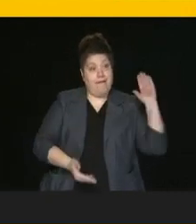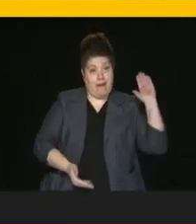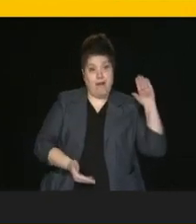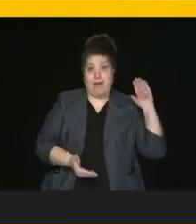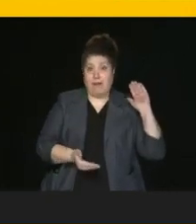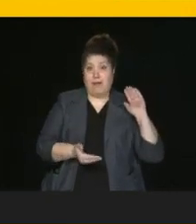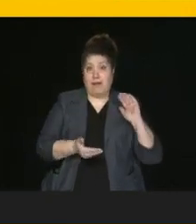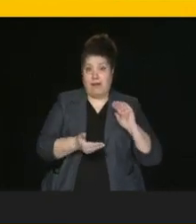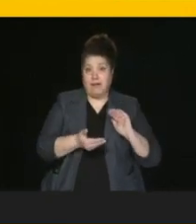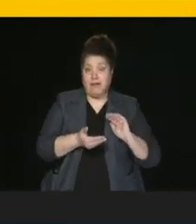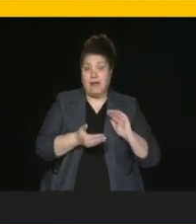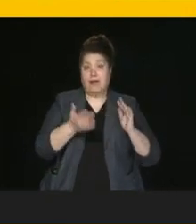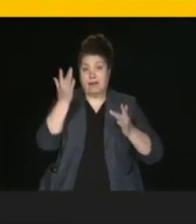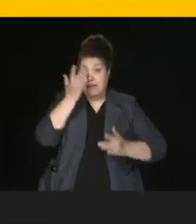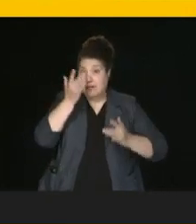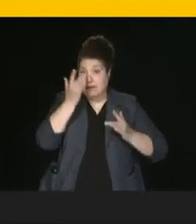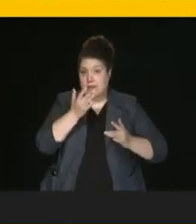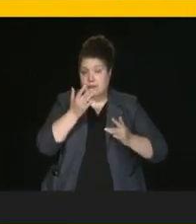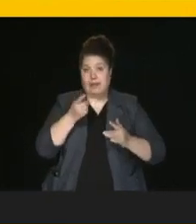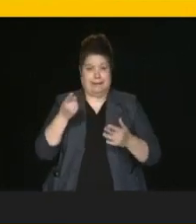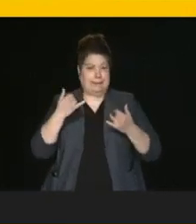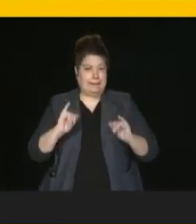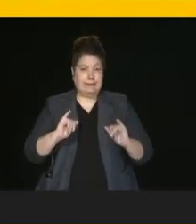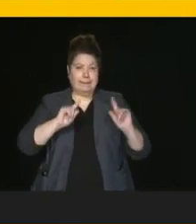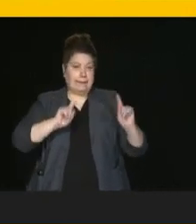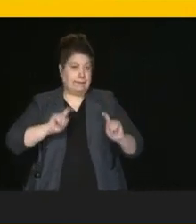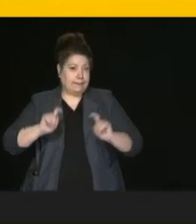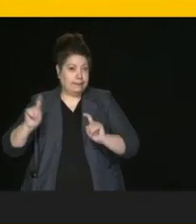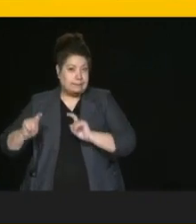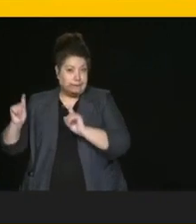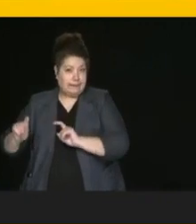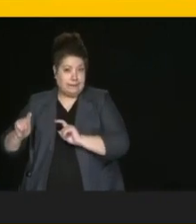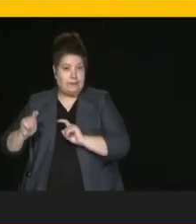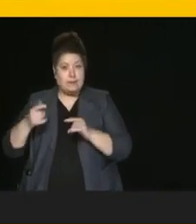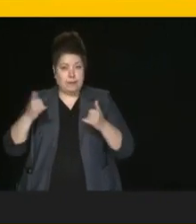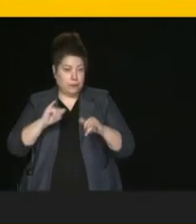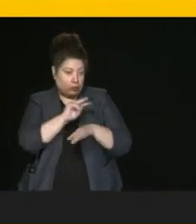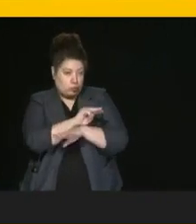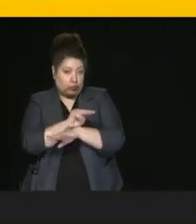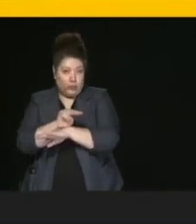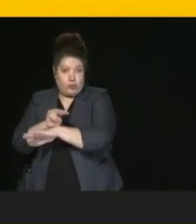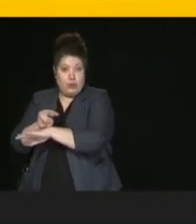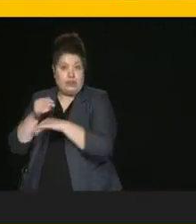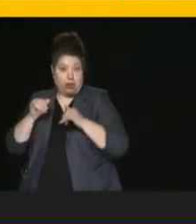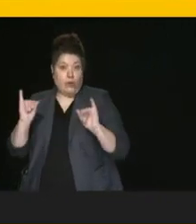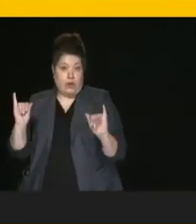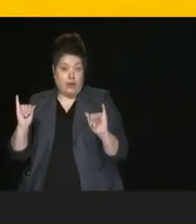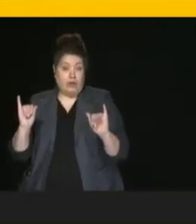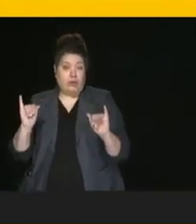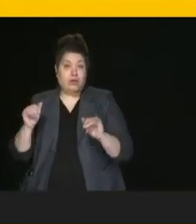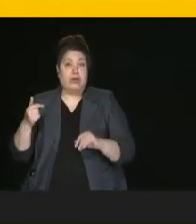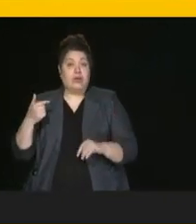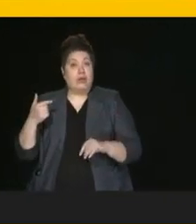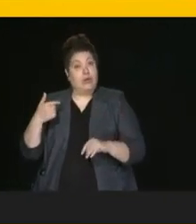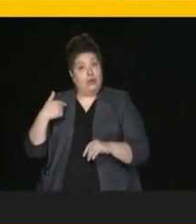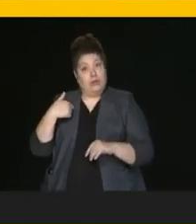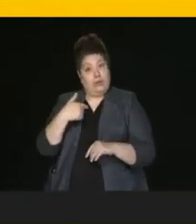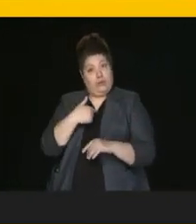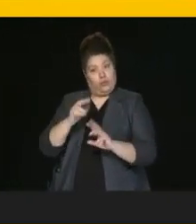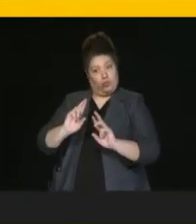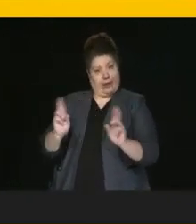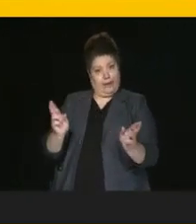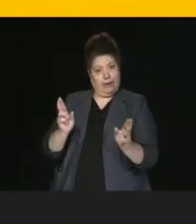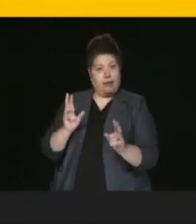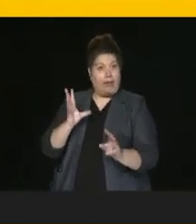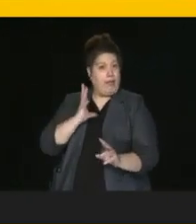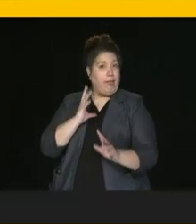sensitive testing, and that will be in order to alert us to any new cases occurring so that we can